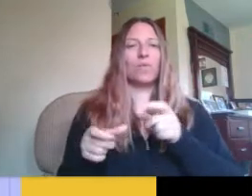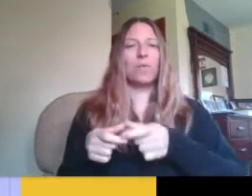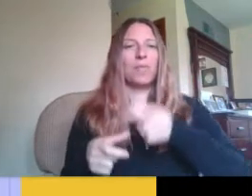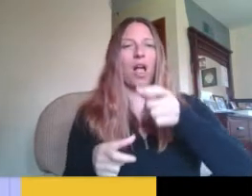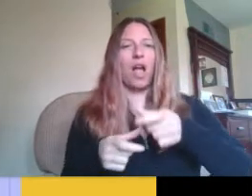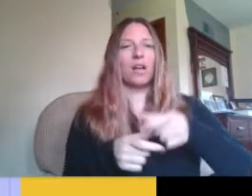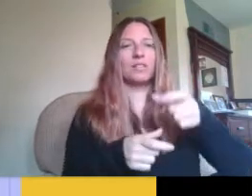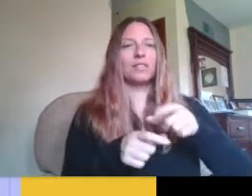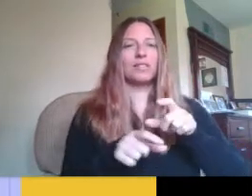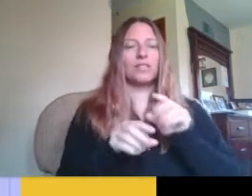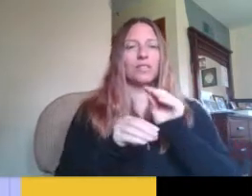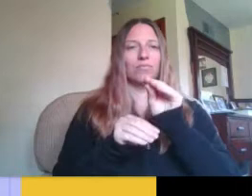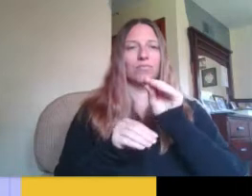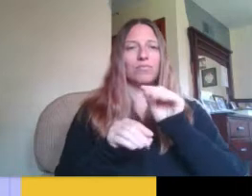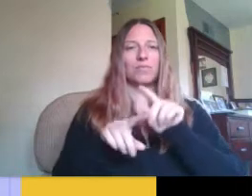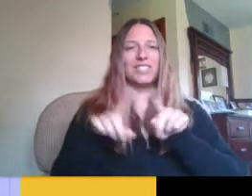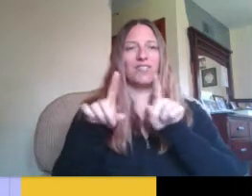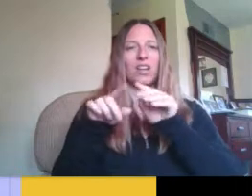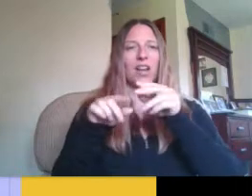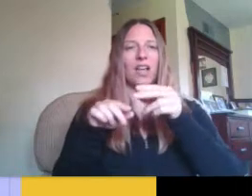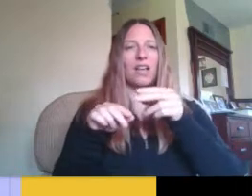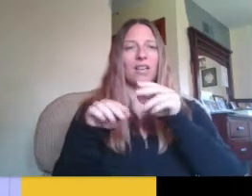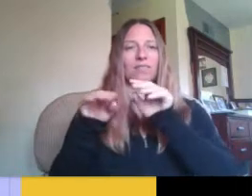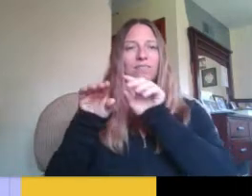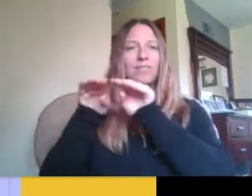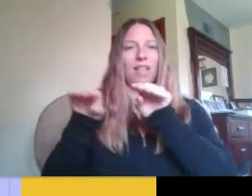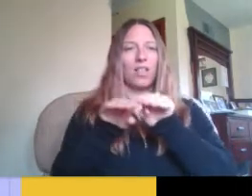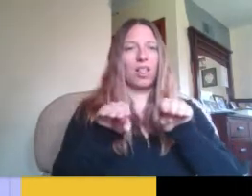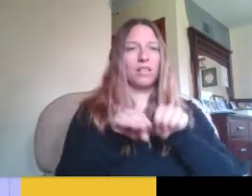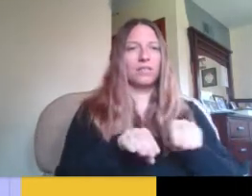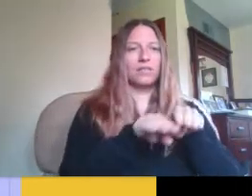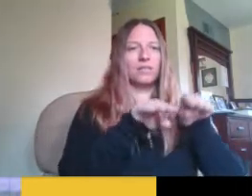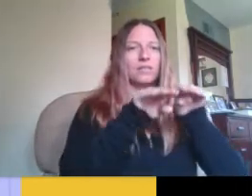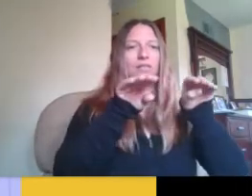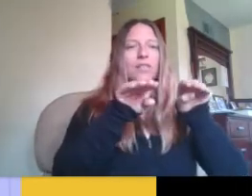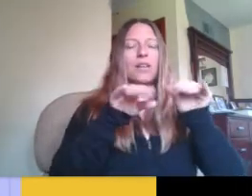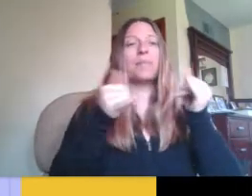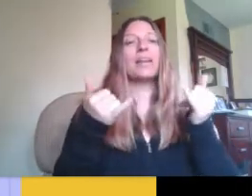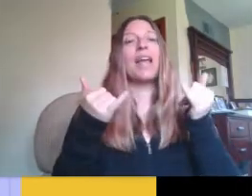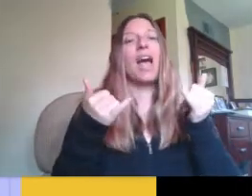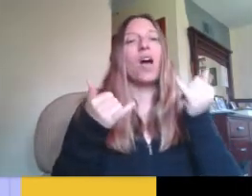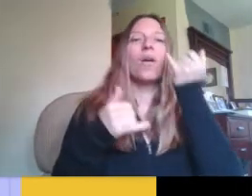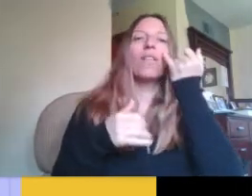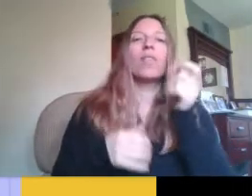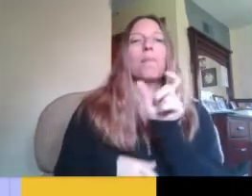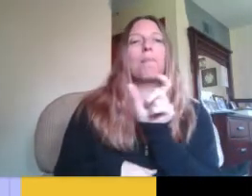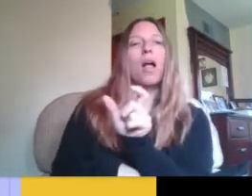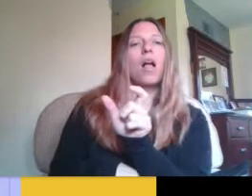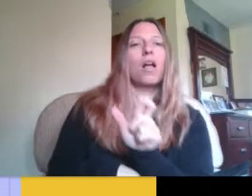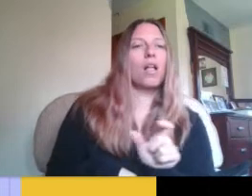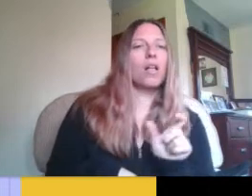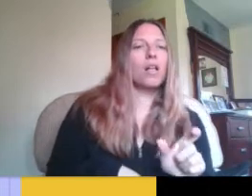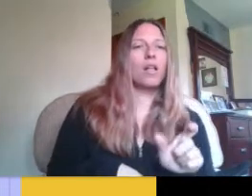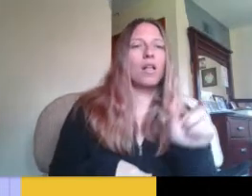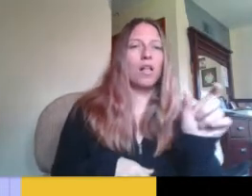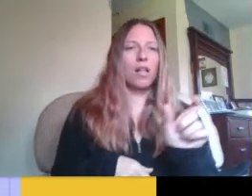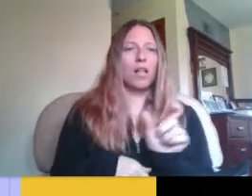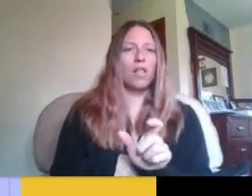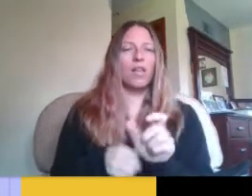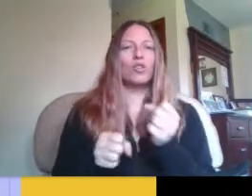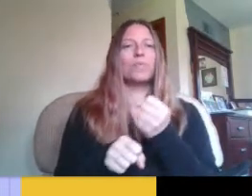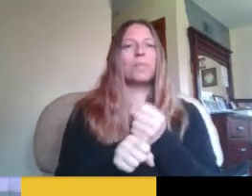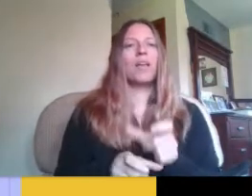if we rearrange the blocks with the goal of making the stacks the same height? In other words, if each stack could have the exact same amount, what would that